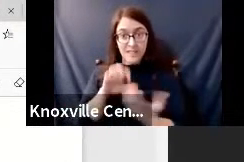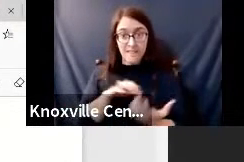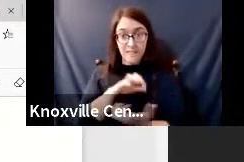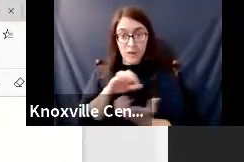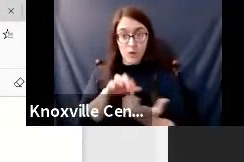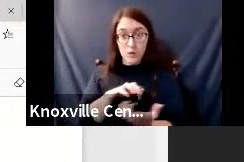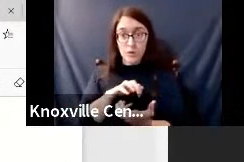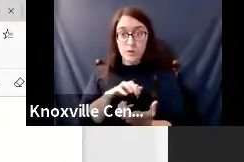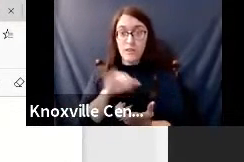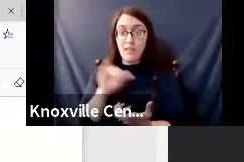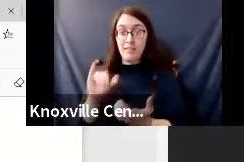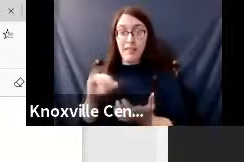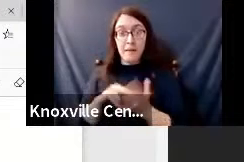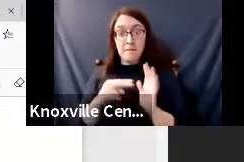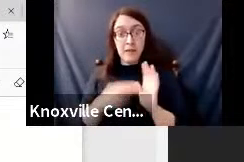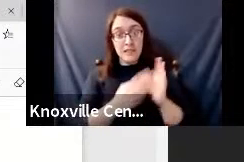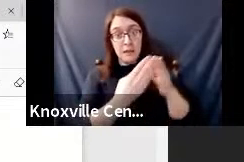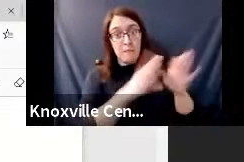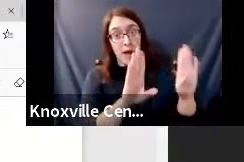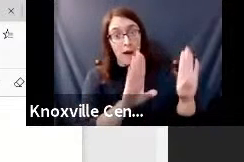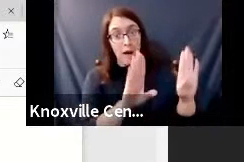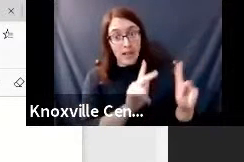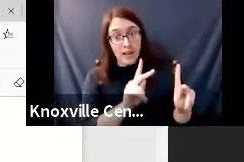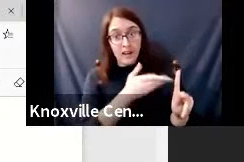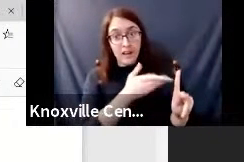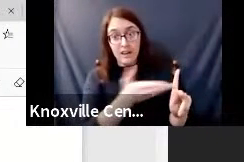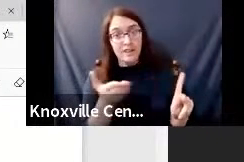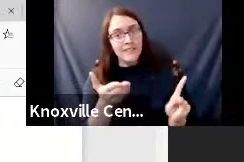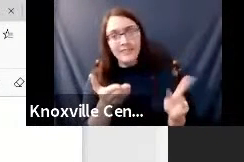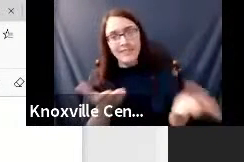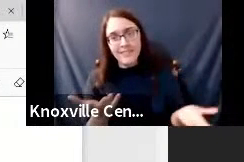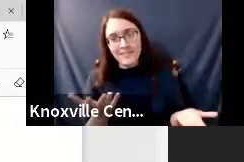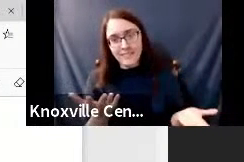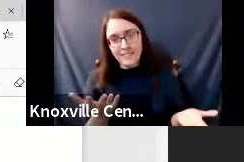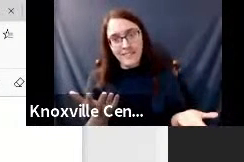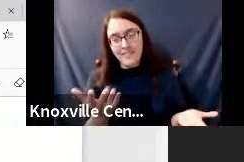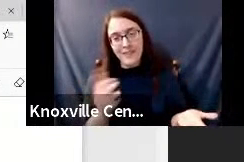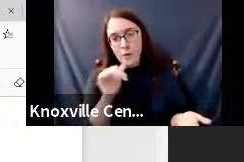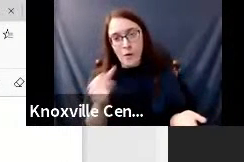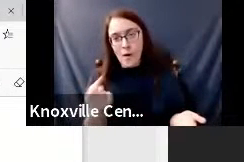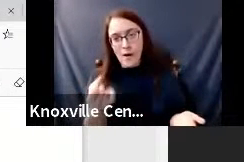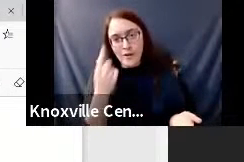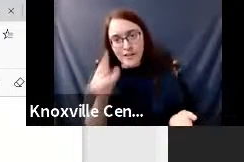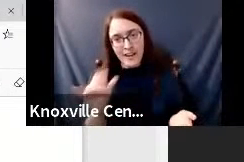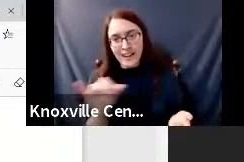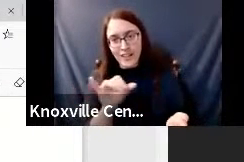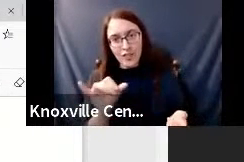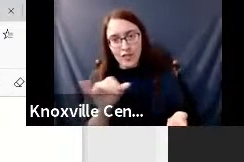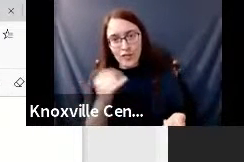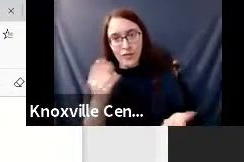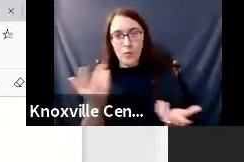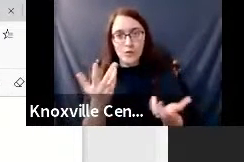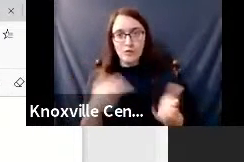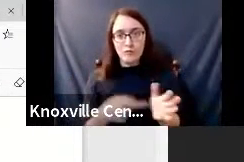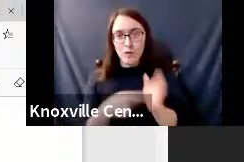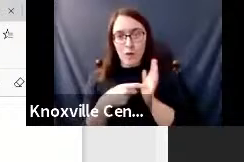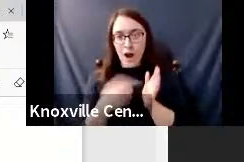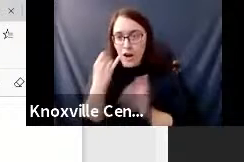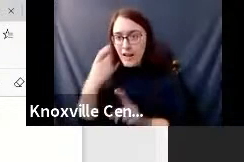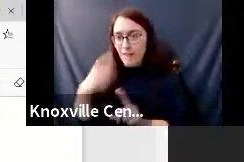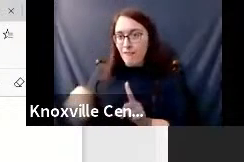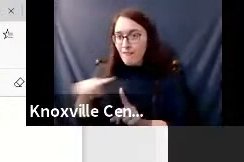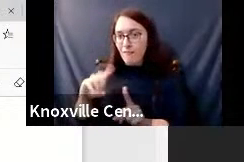then the public doesn't have much chance of being able to understand what's required of it. So